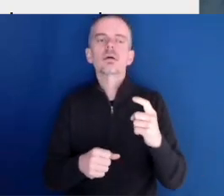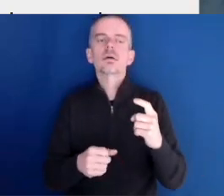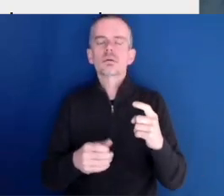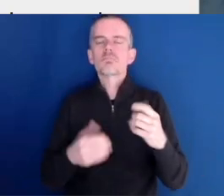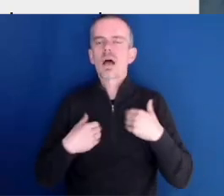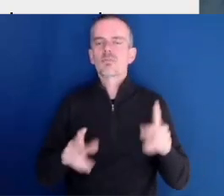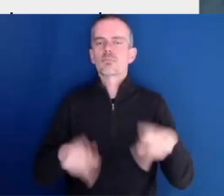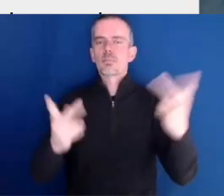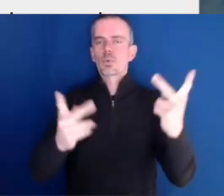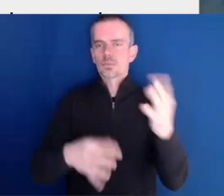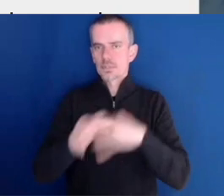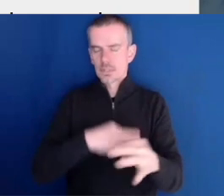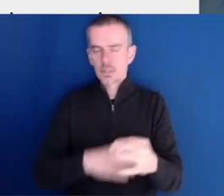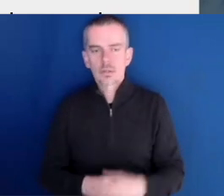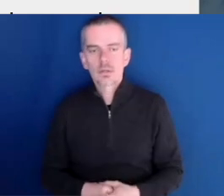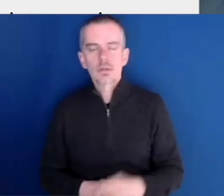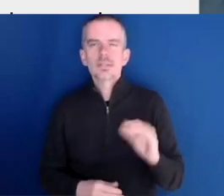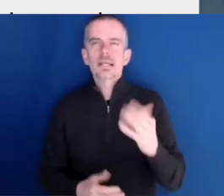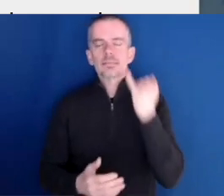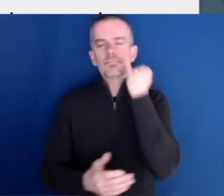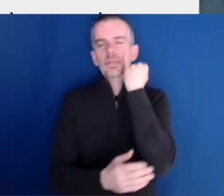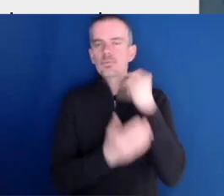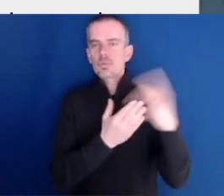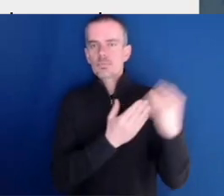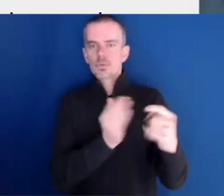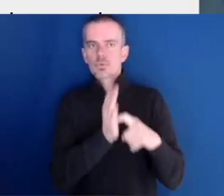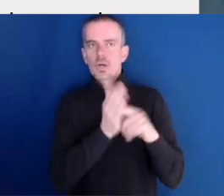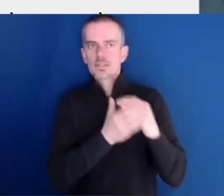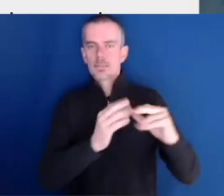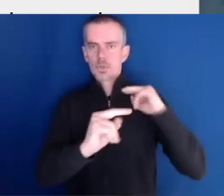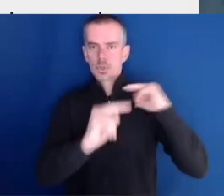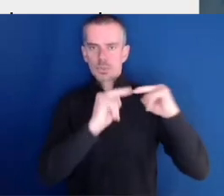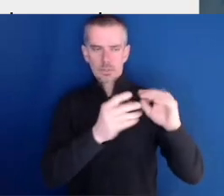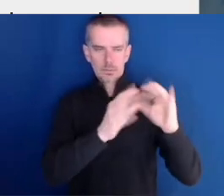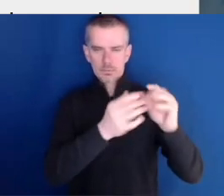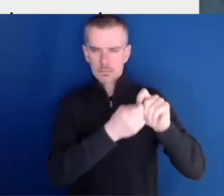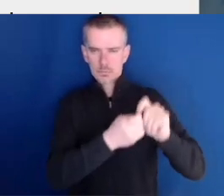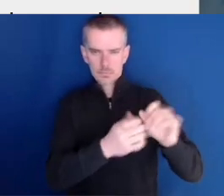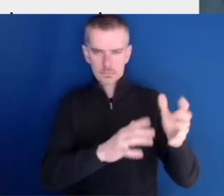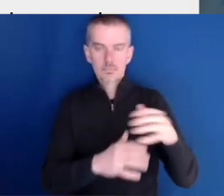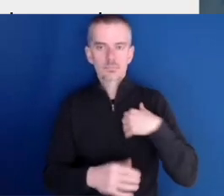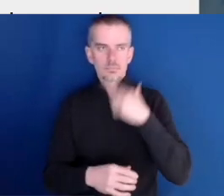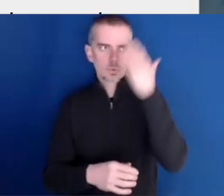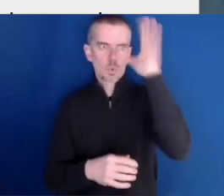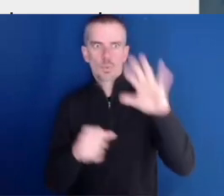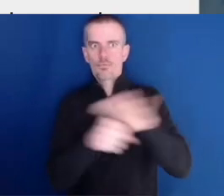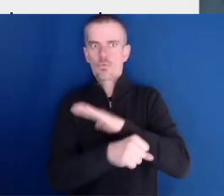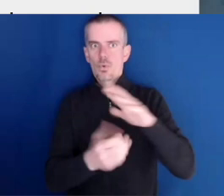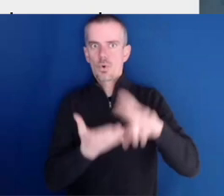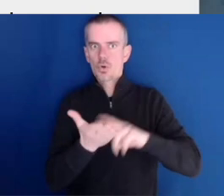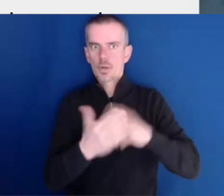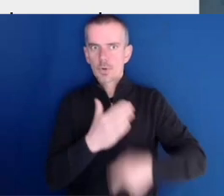And so this is when maybe the project is going to require some negotiation. We don't know the full contract price